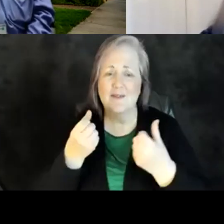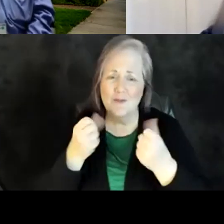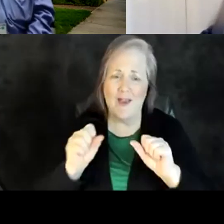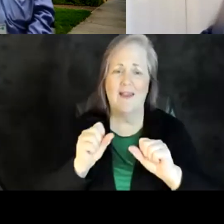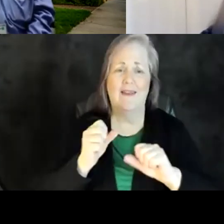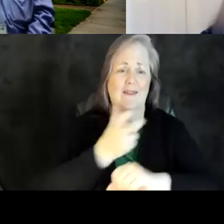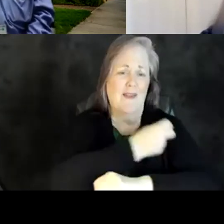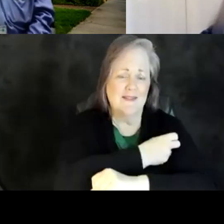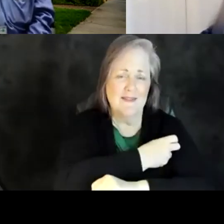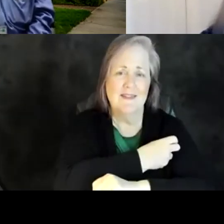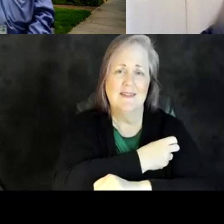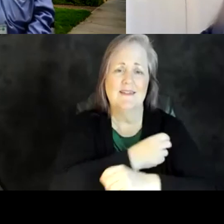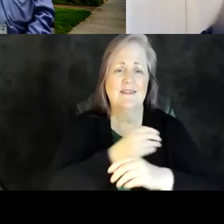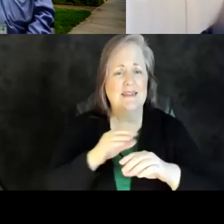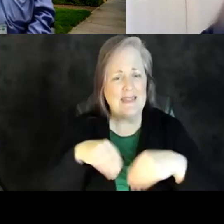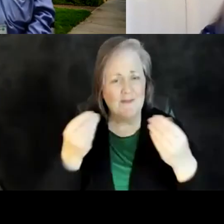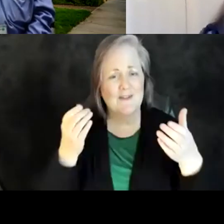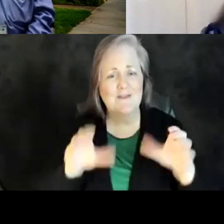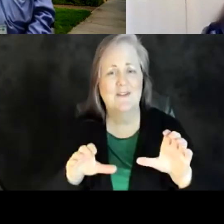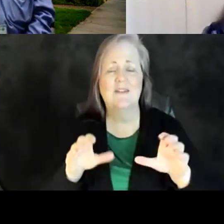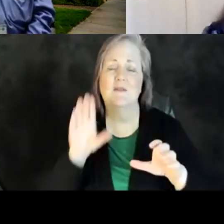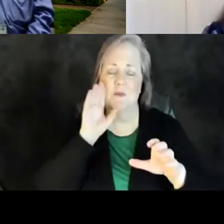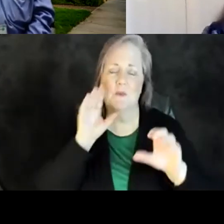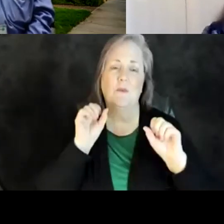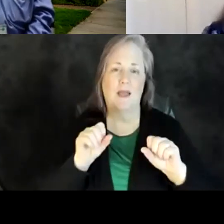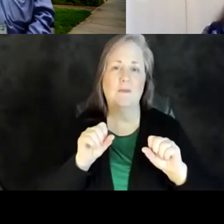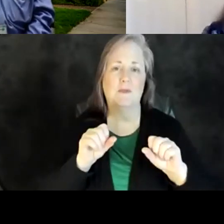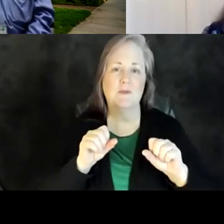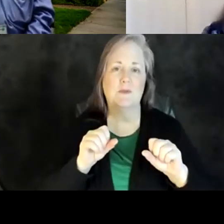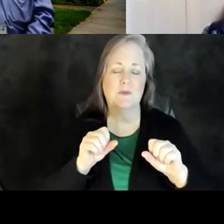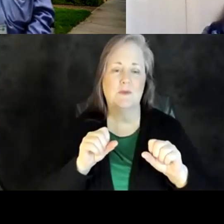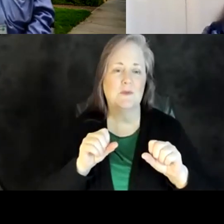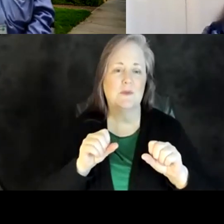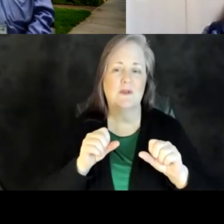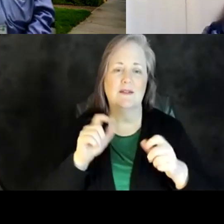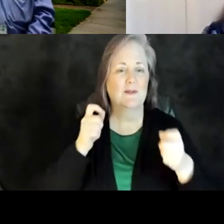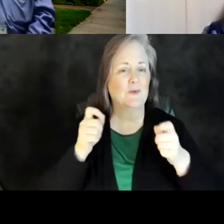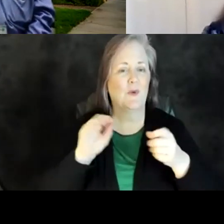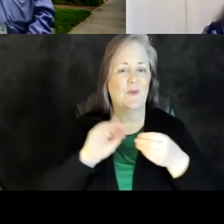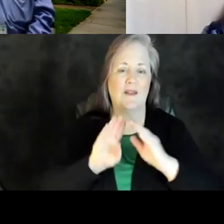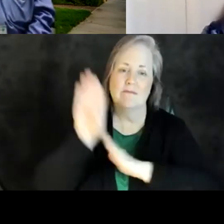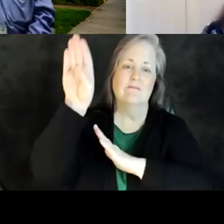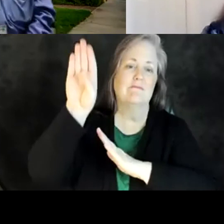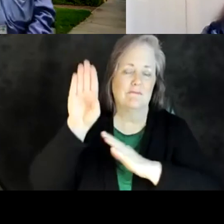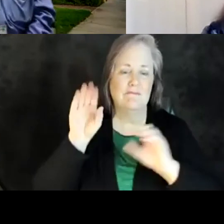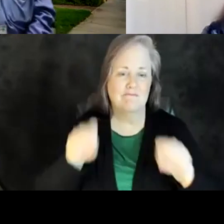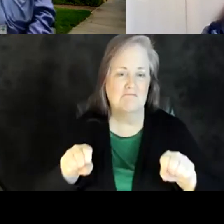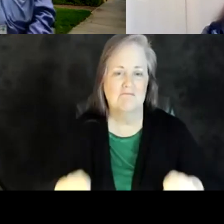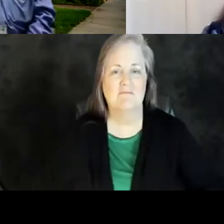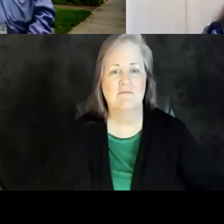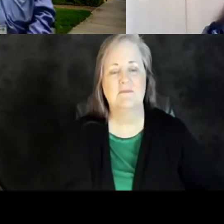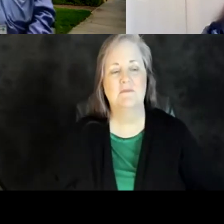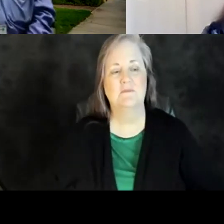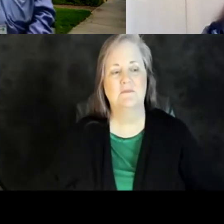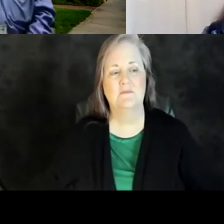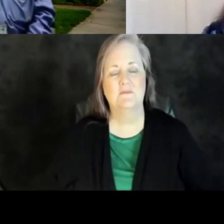chance, we will be able to not see a surge. And I am very